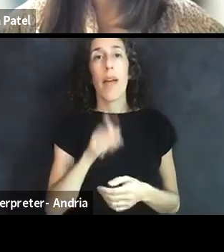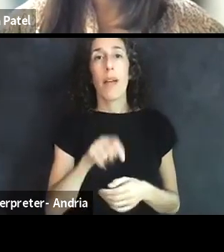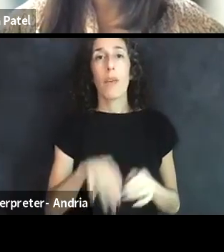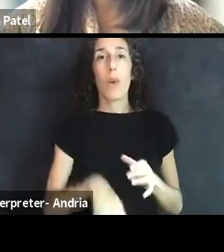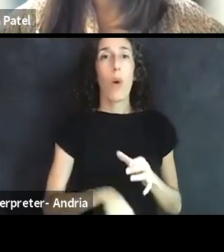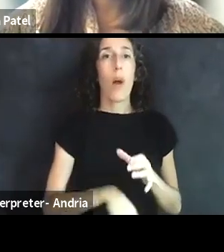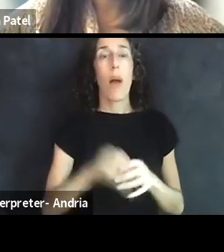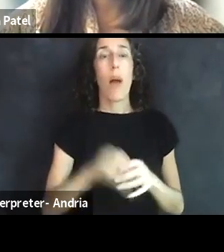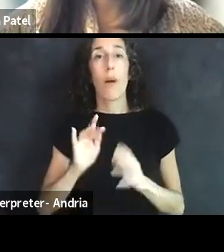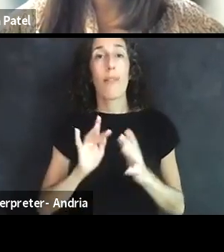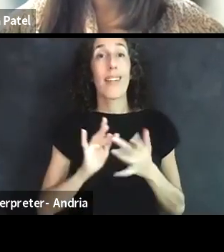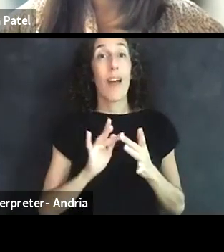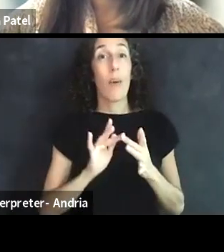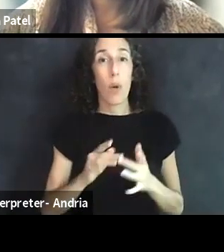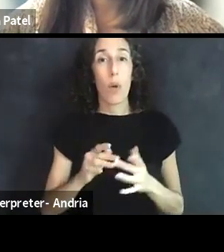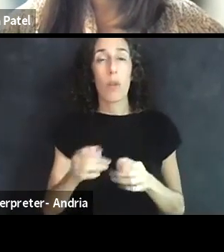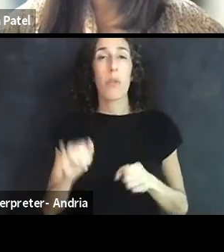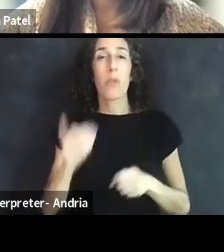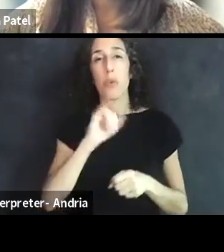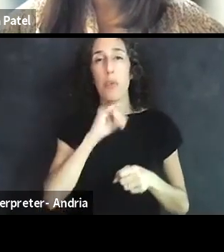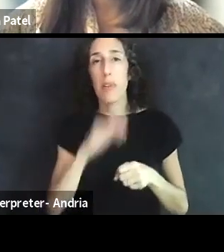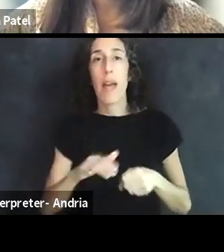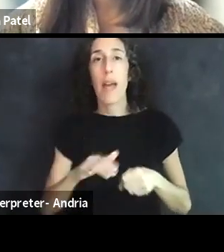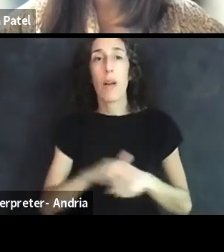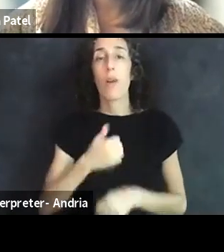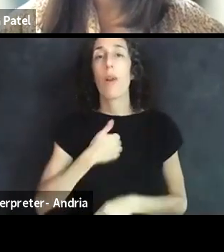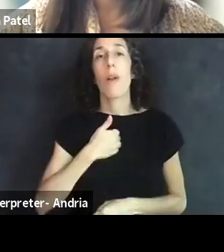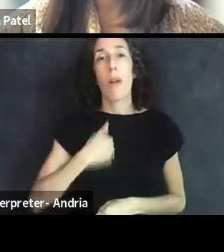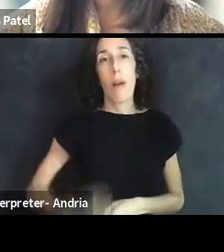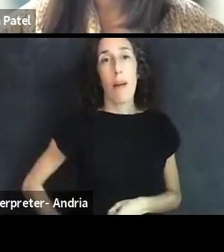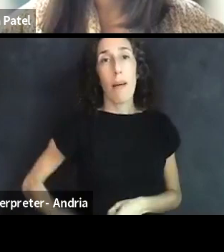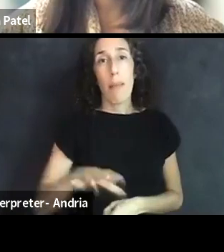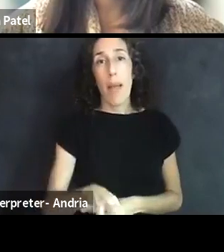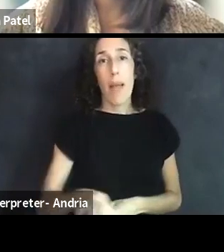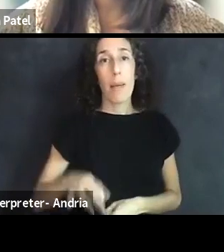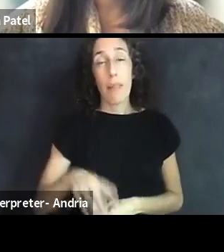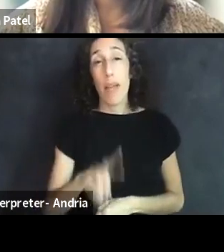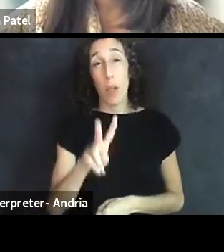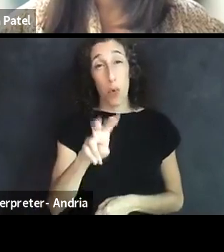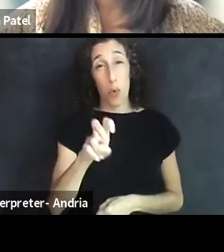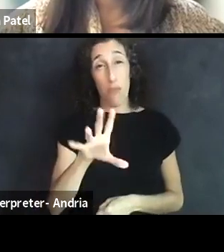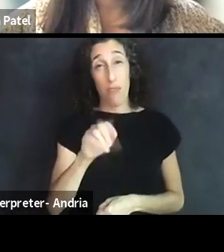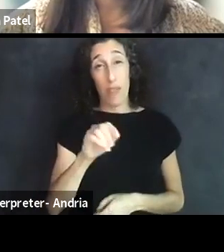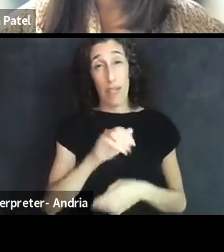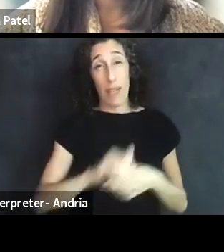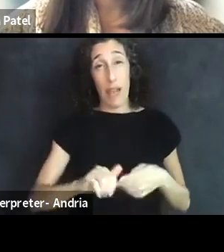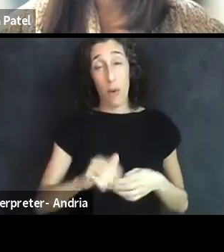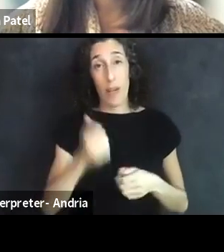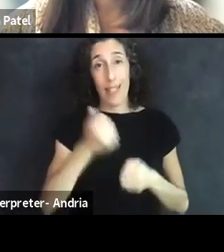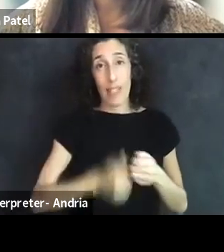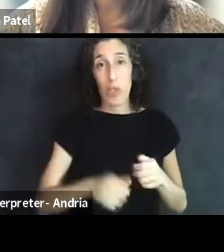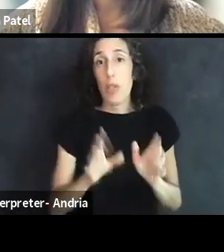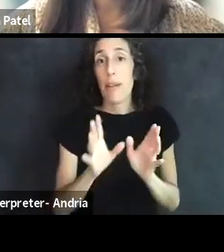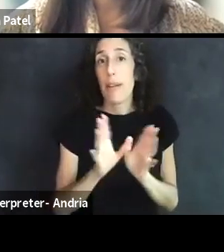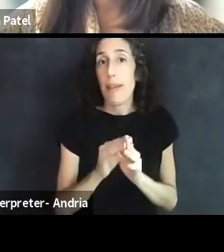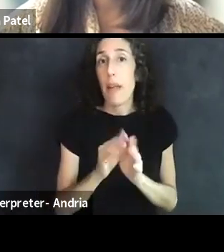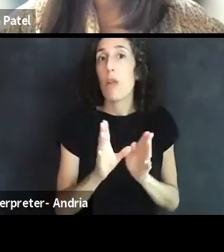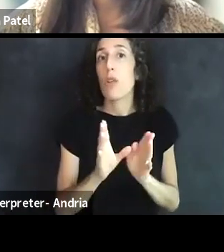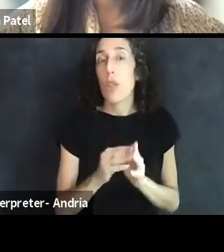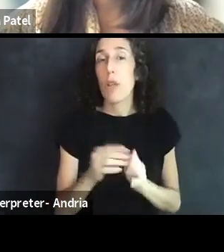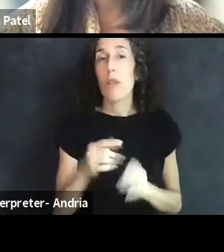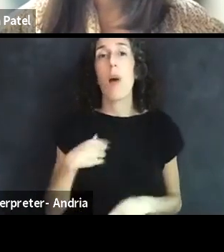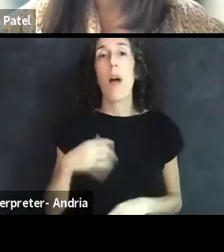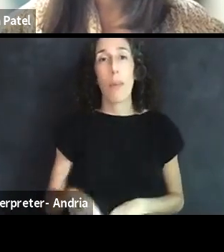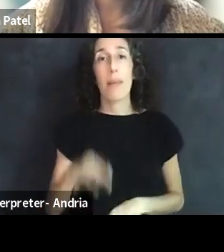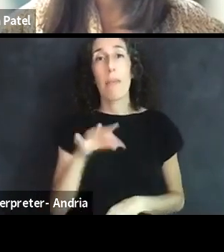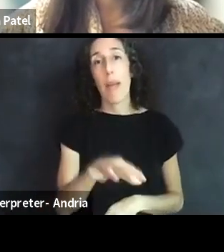about $250 per session, and that was once a week. But I was getting reimbursed by